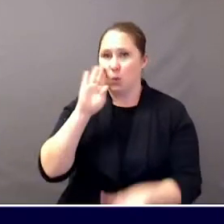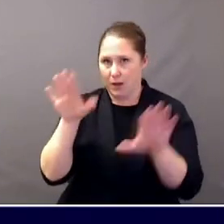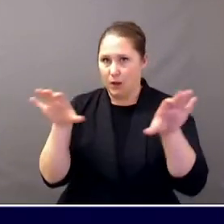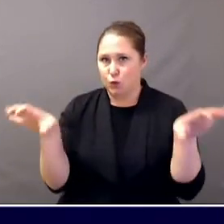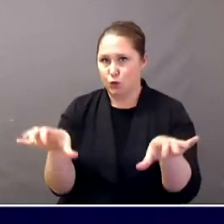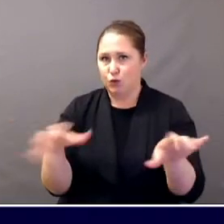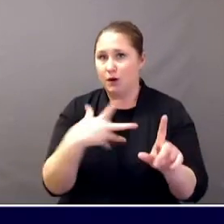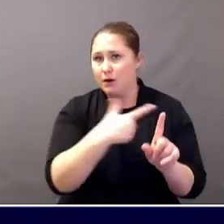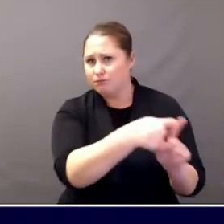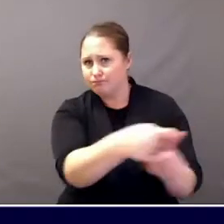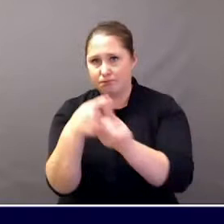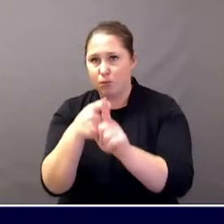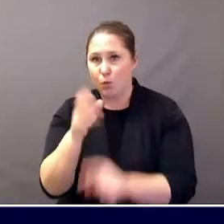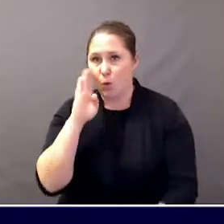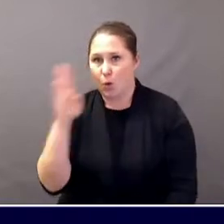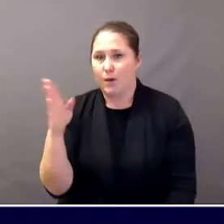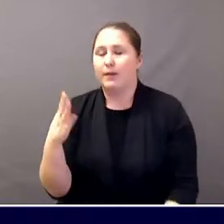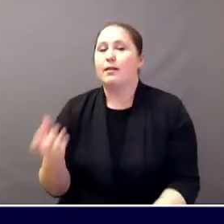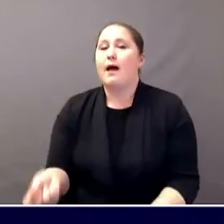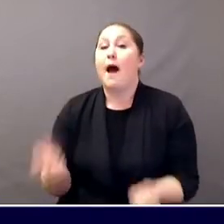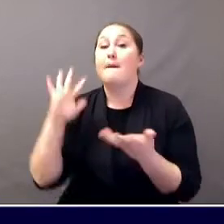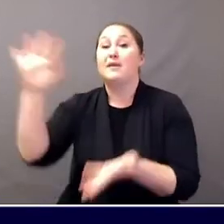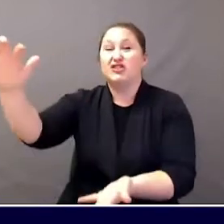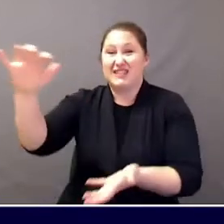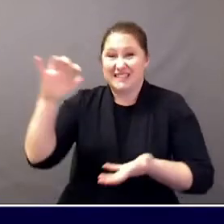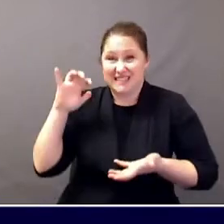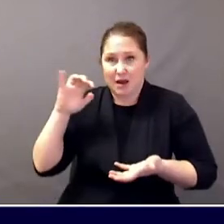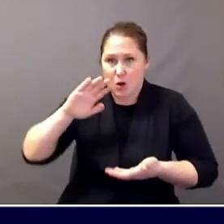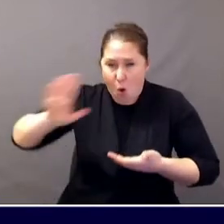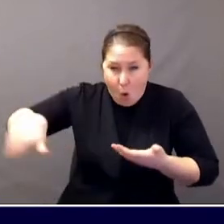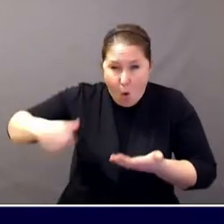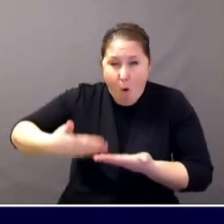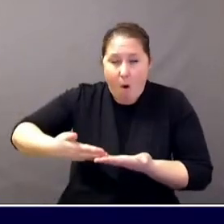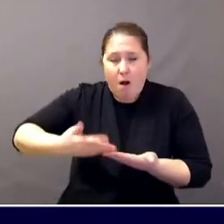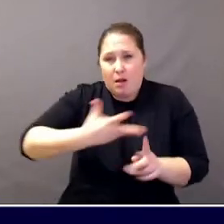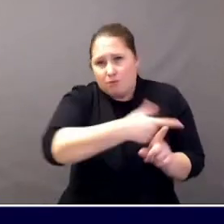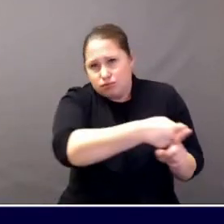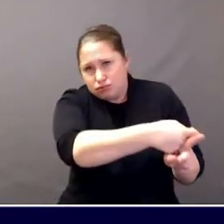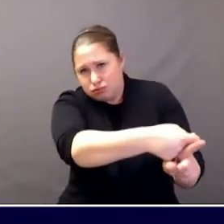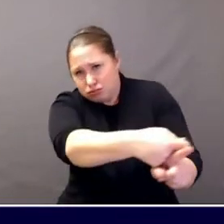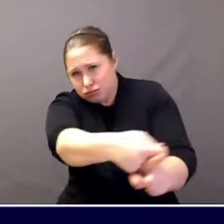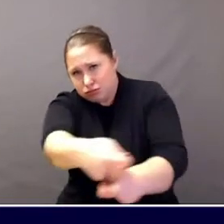send, we will use, and we will save the lives of many people.